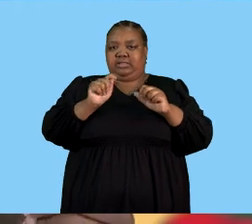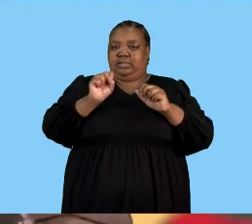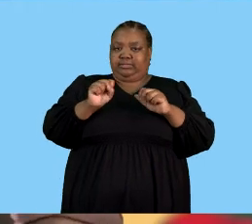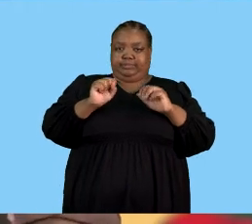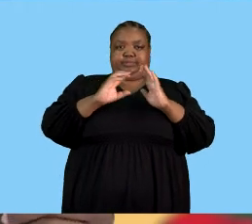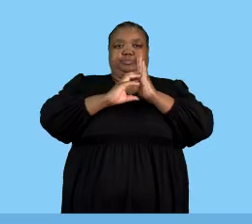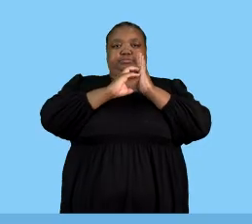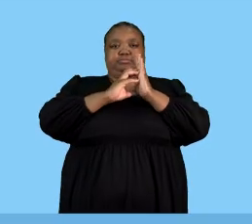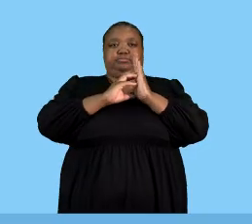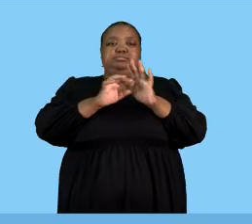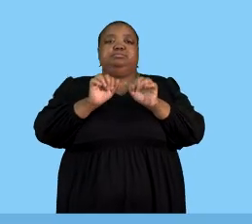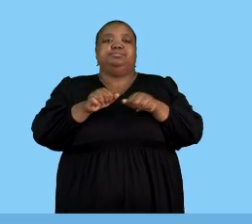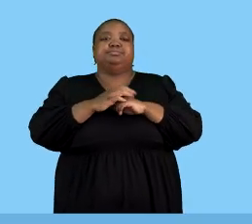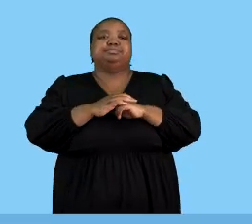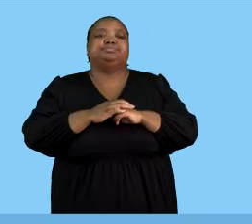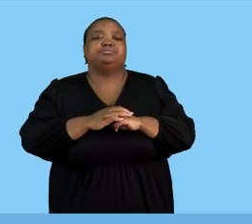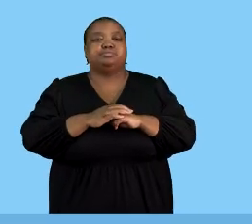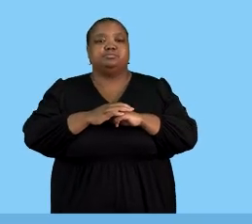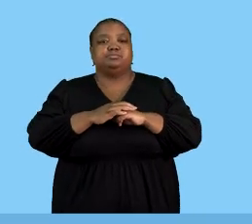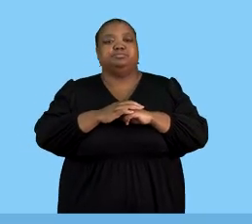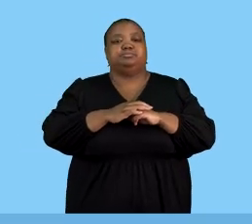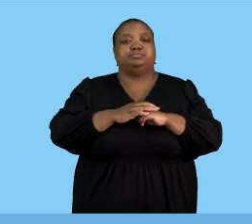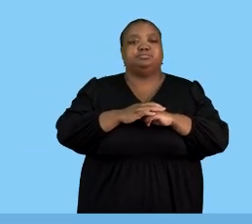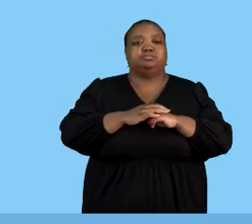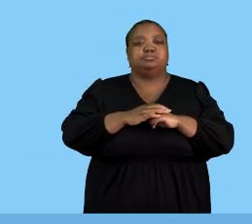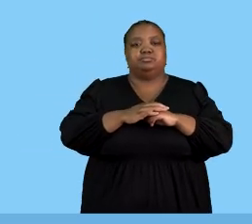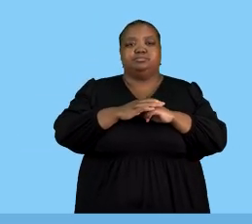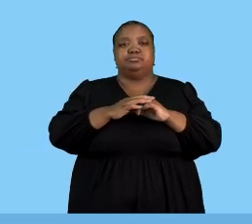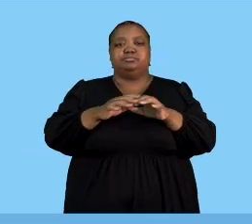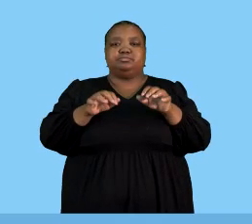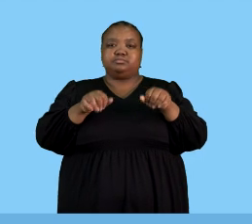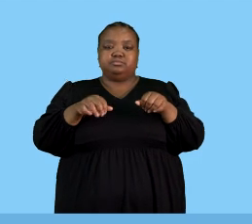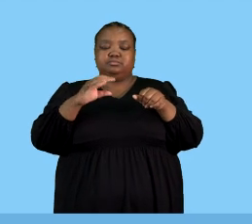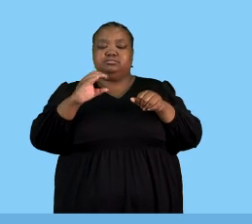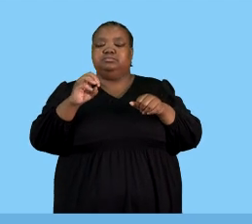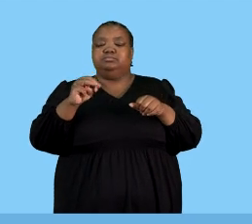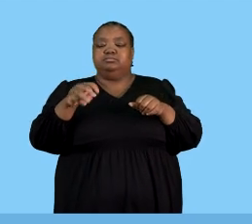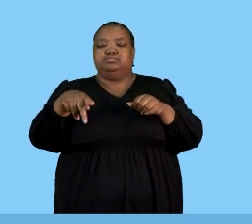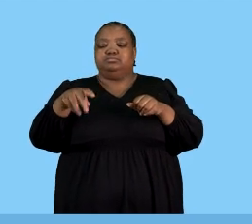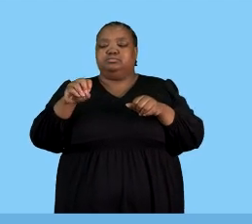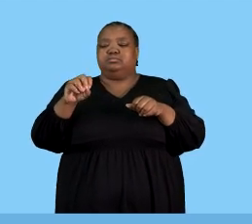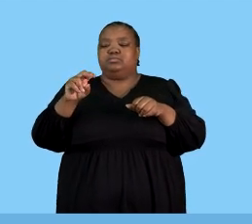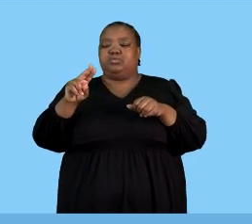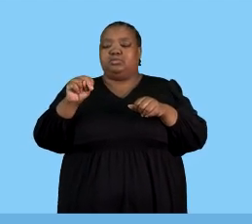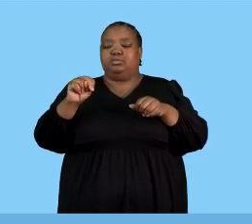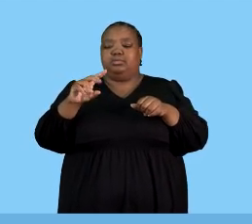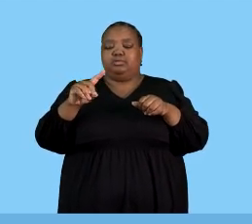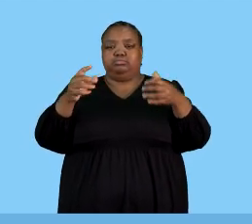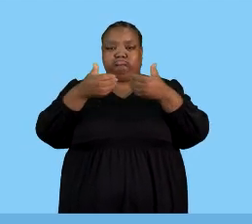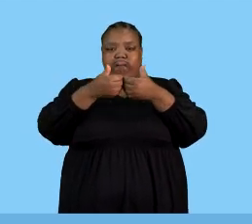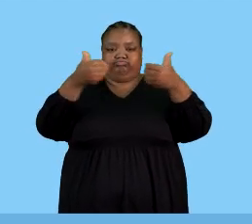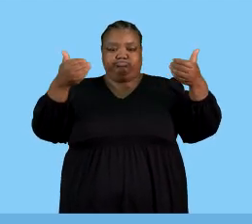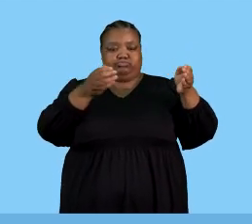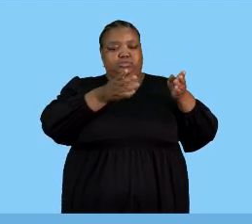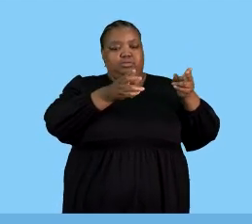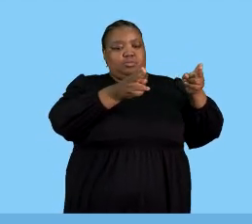For an example, when we break up a compound into smaller substances called